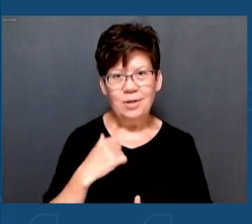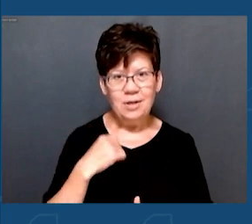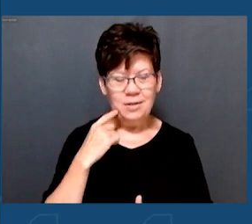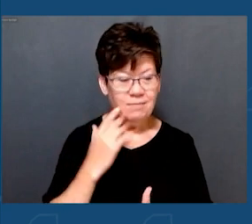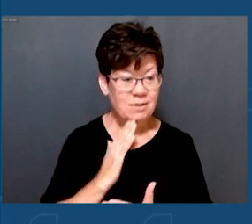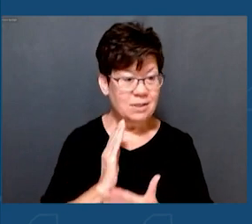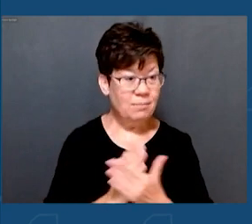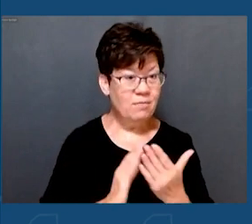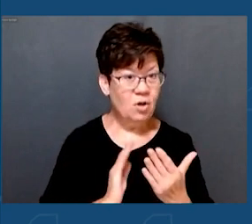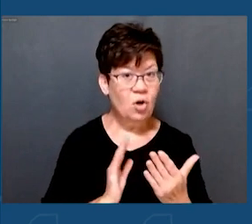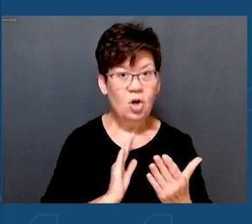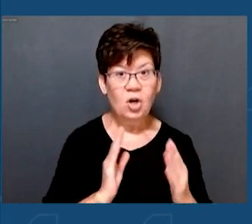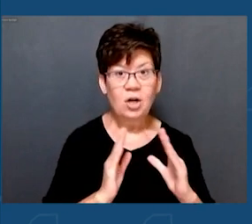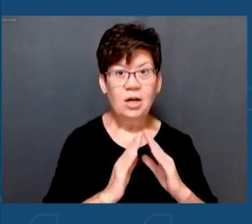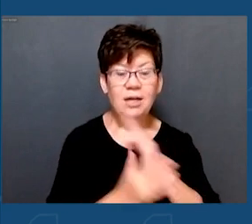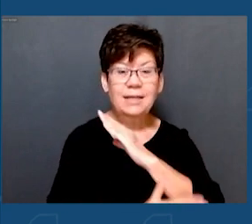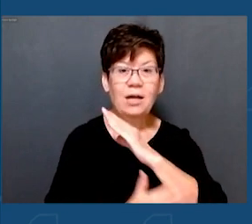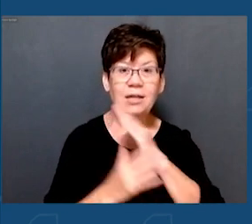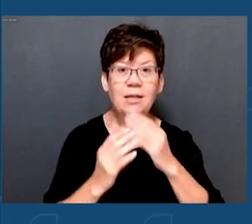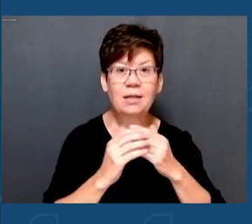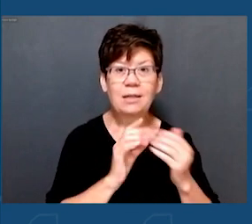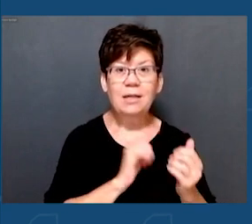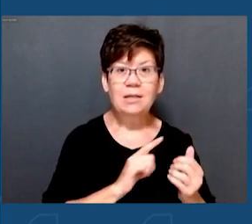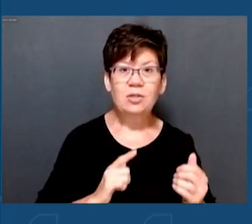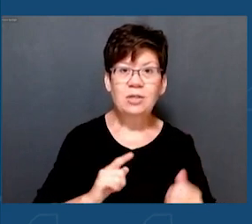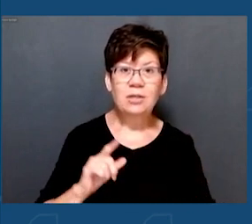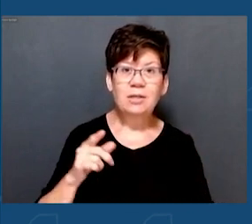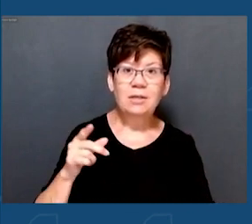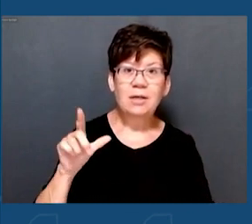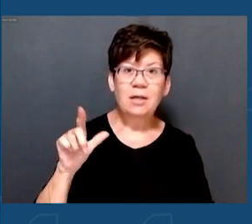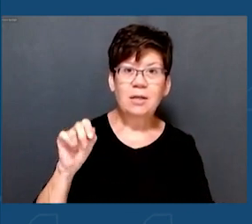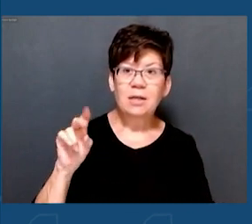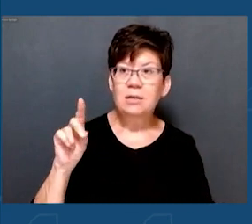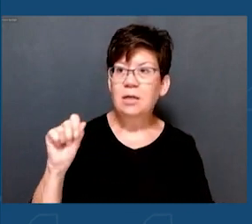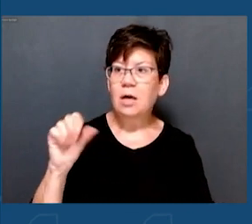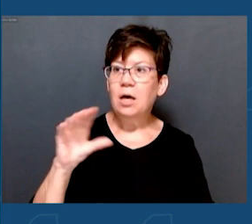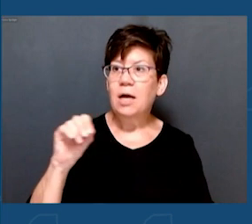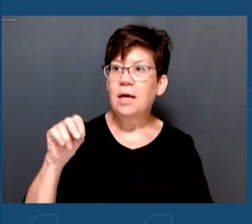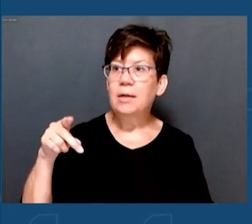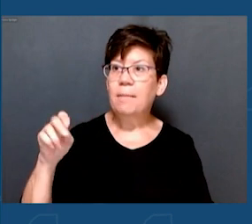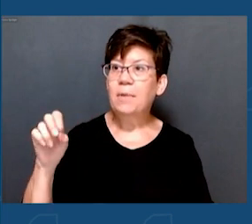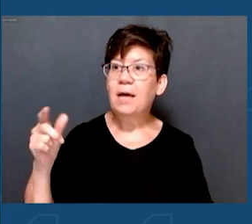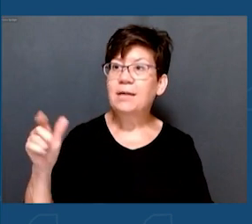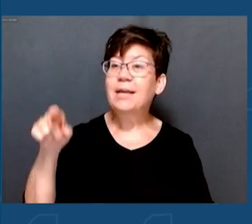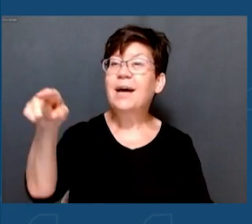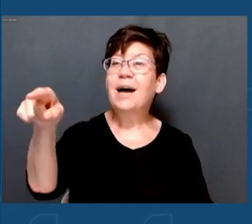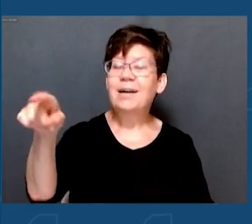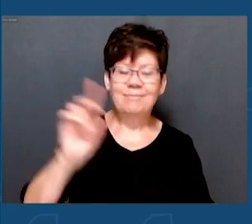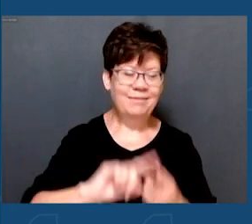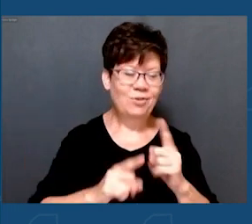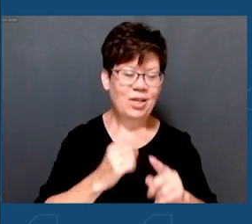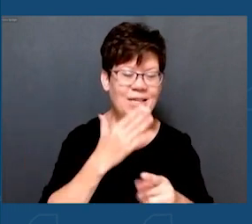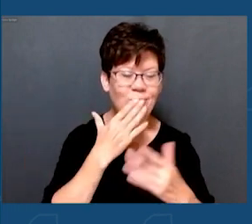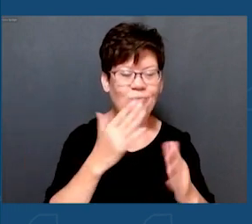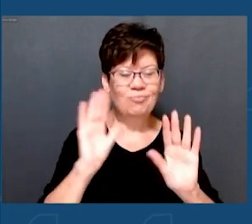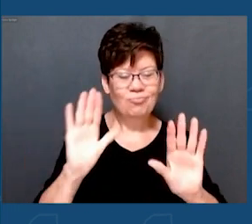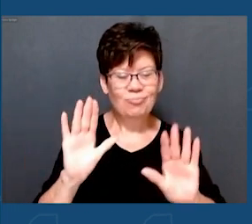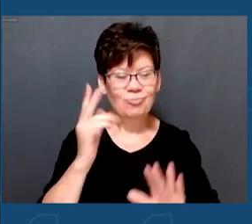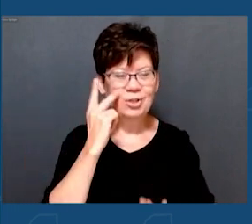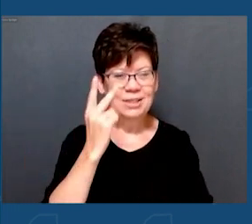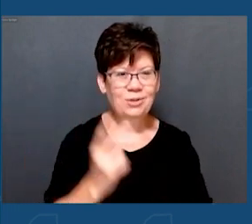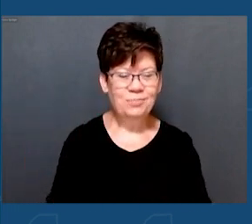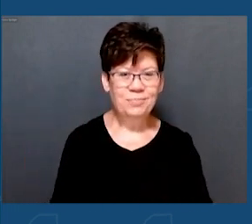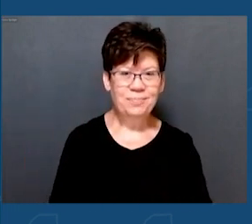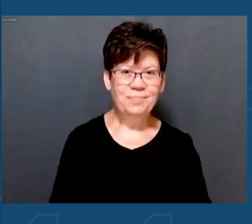county legislators, Linda Irwin and Peggy Chase. Are you here, Linda and Peggy? They're my friends. Great to see you again. Great to see you.